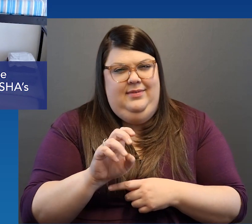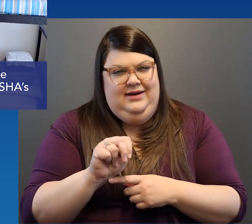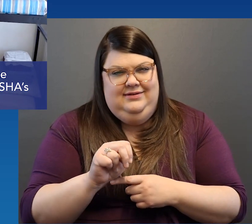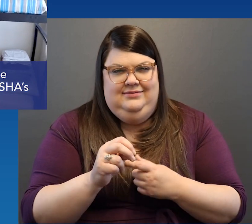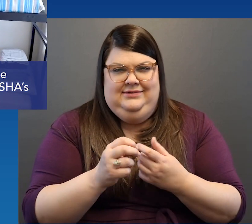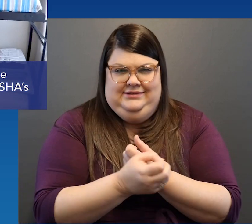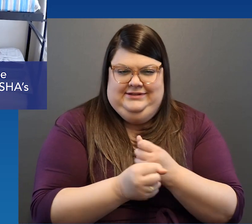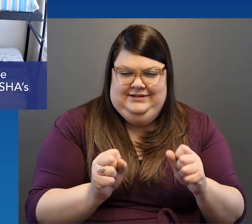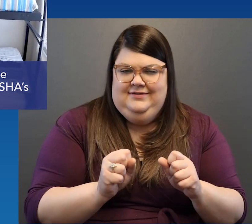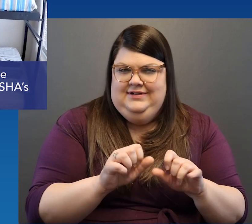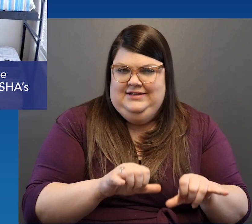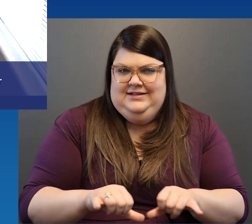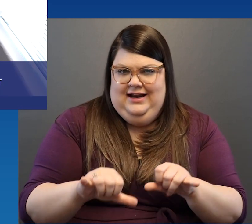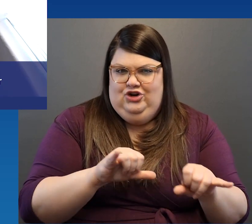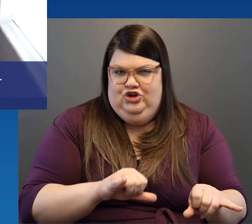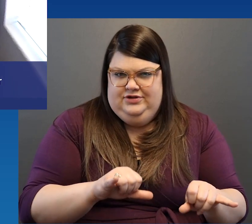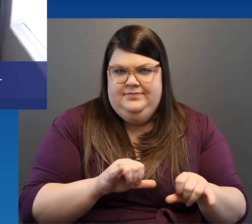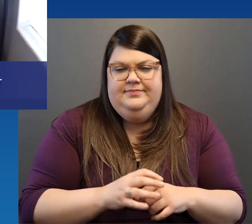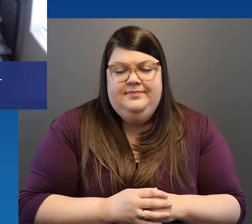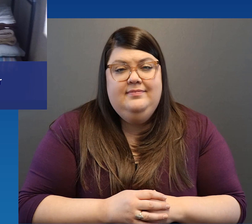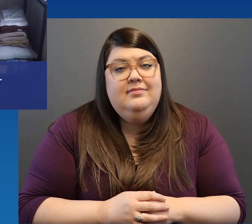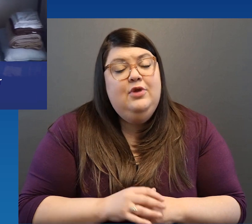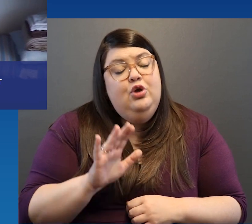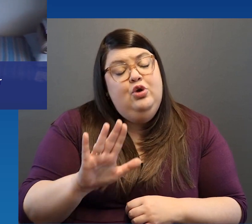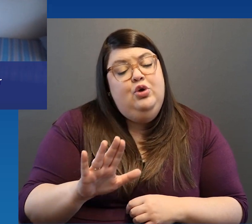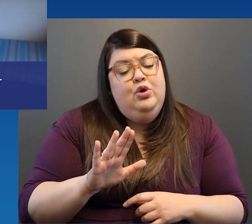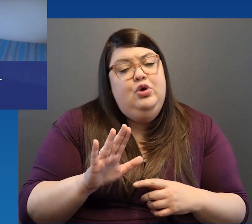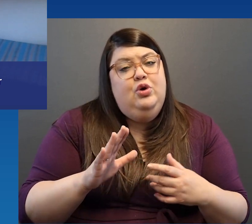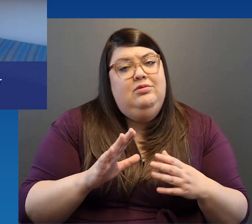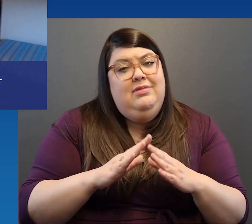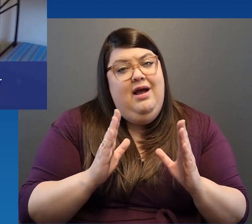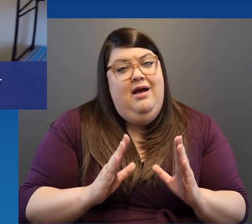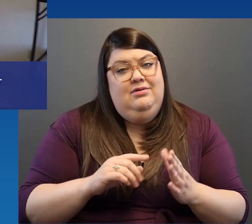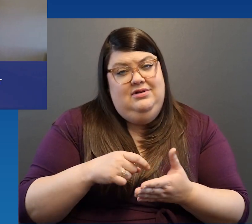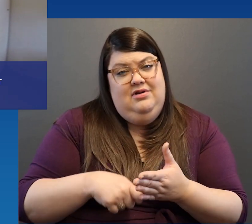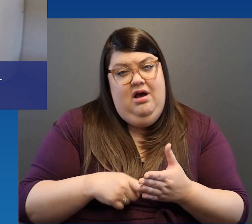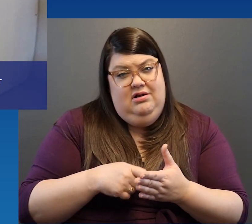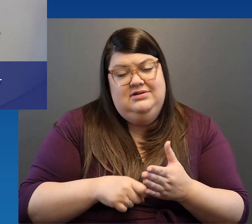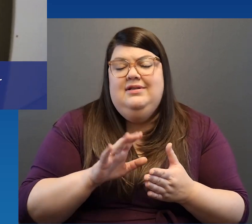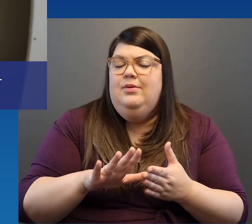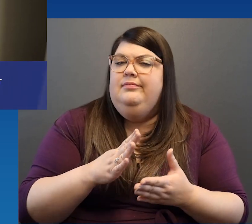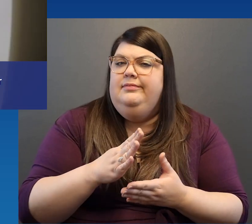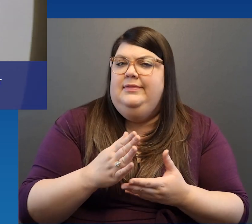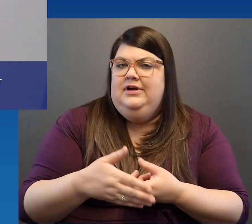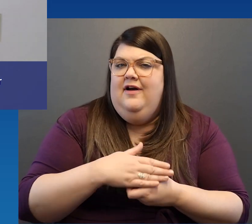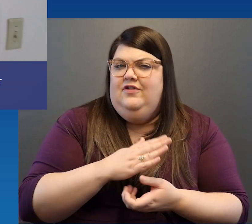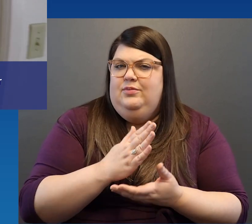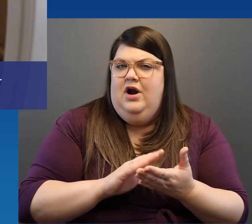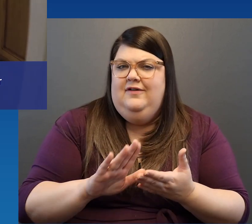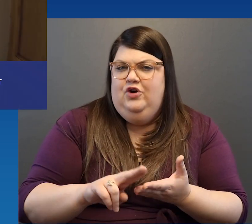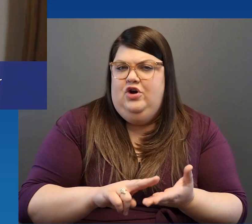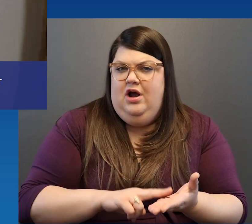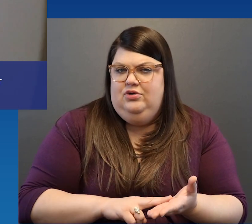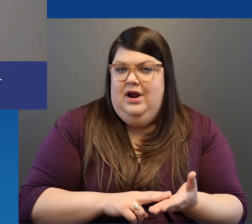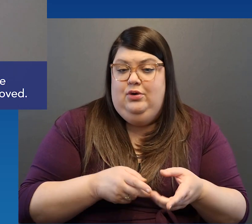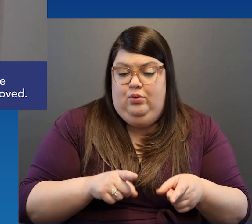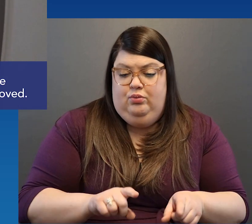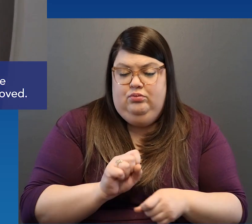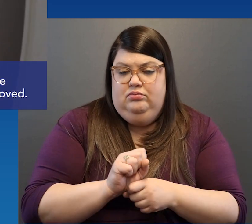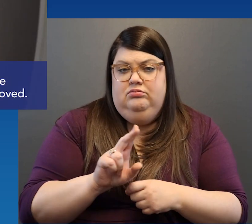Training Administration standards. Your housing costs will be covered as part of your contract while working in the United